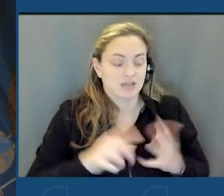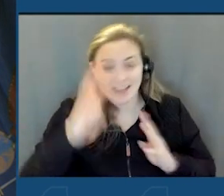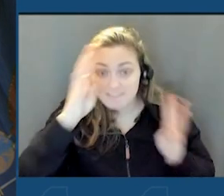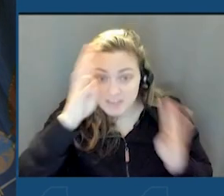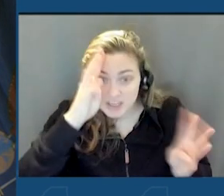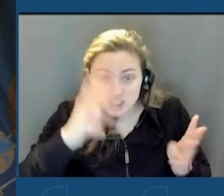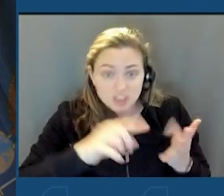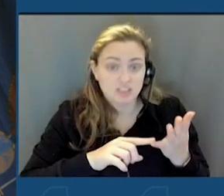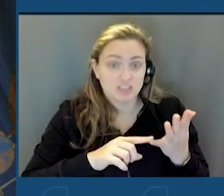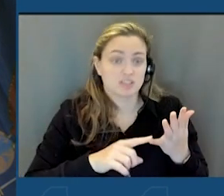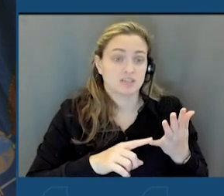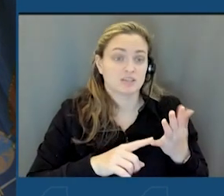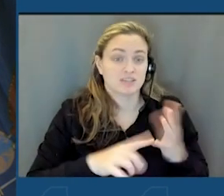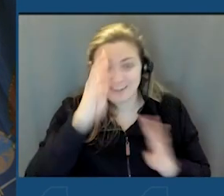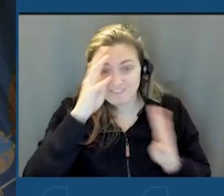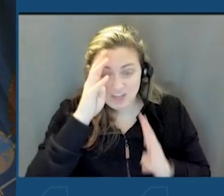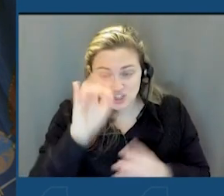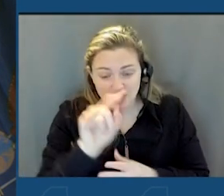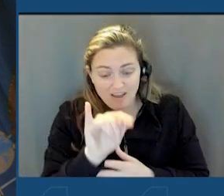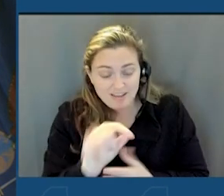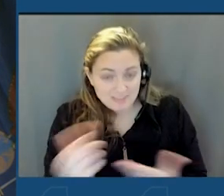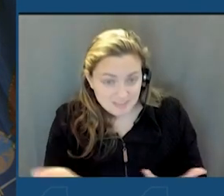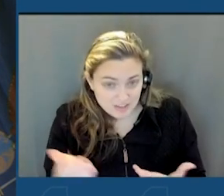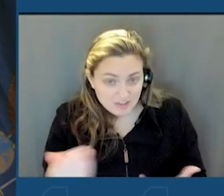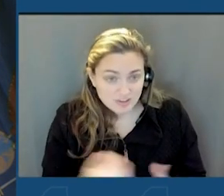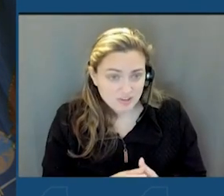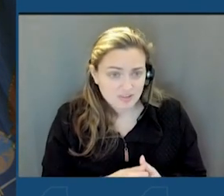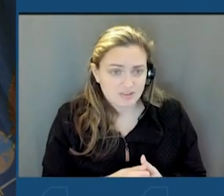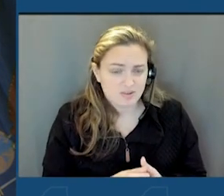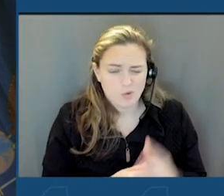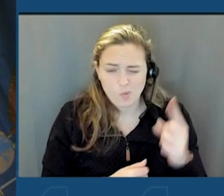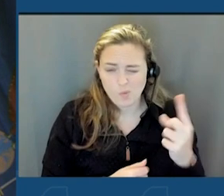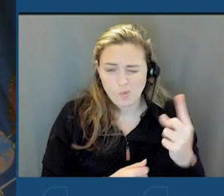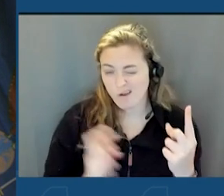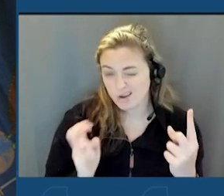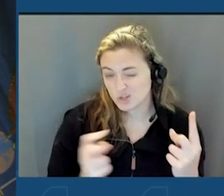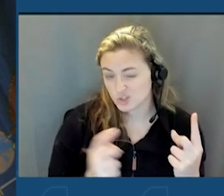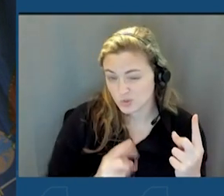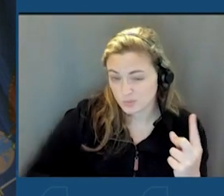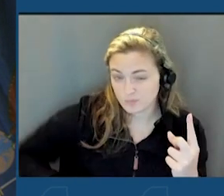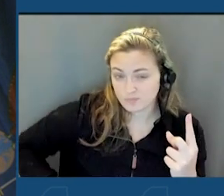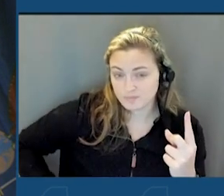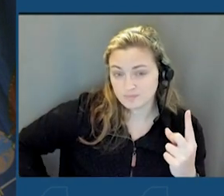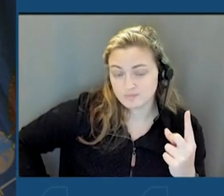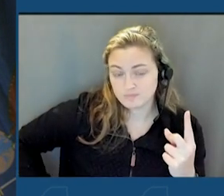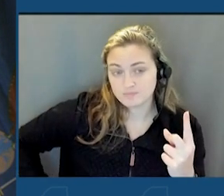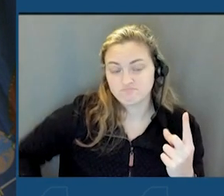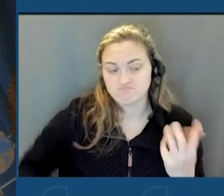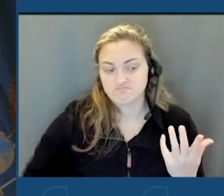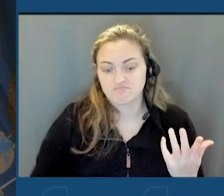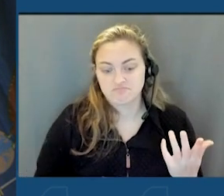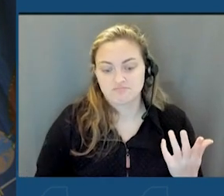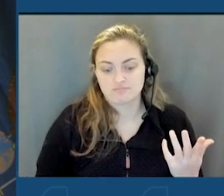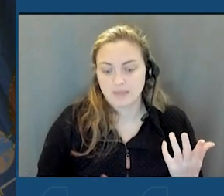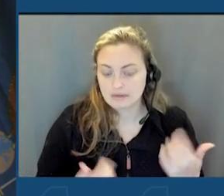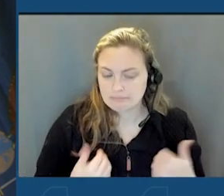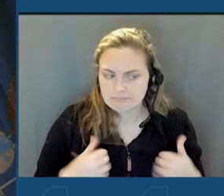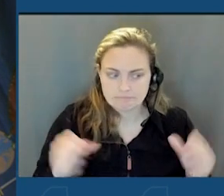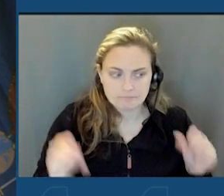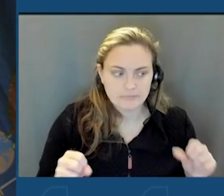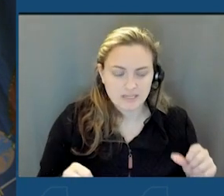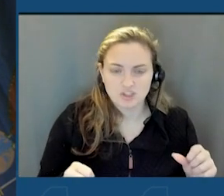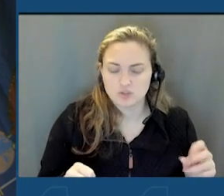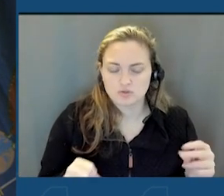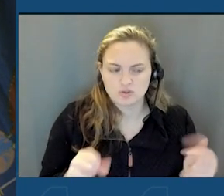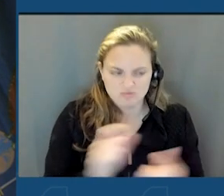our innovation assets here. The one issue that has the potential to